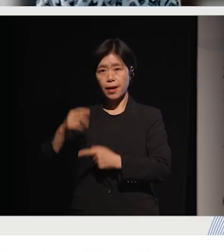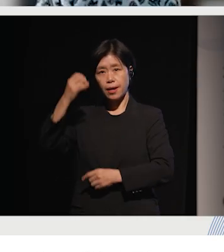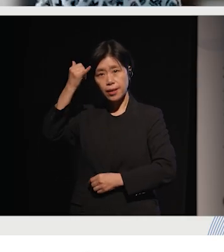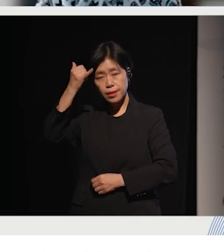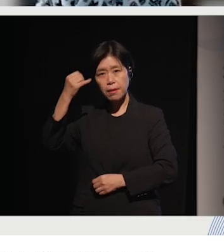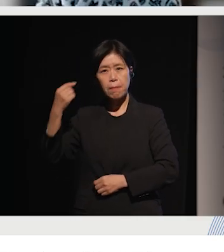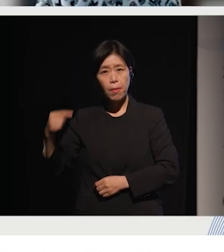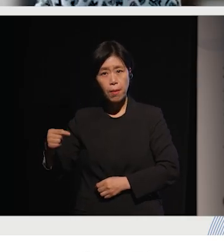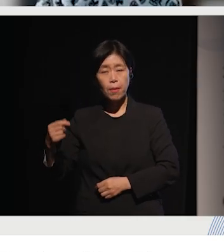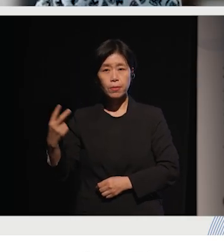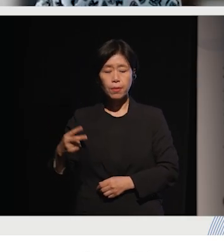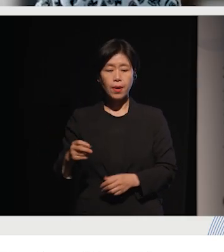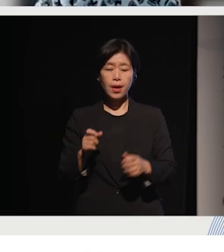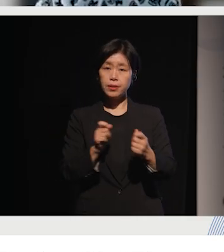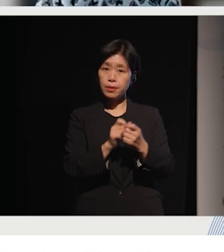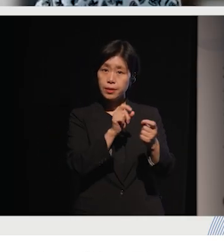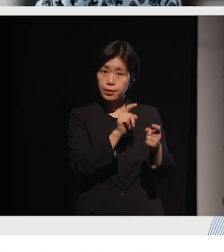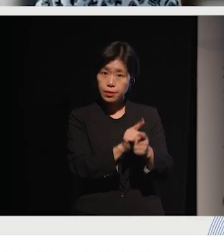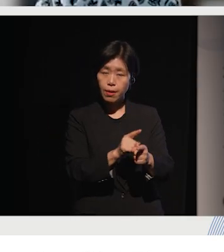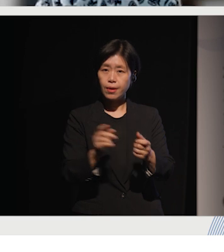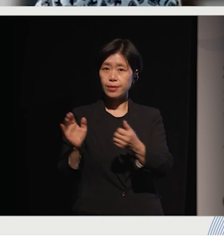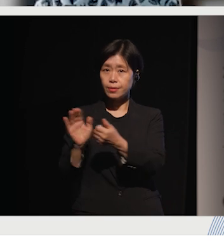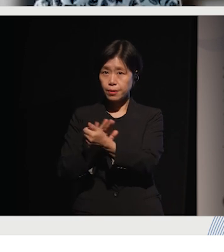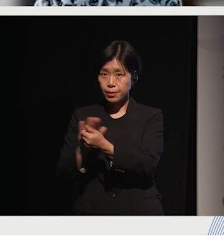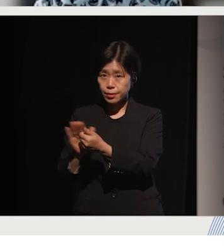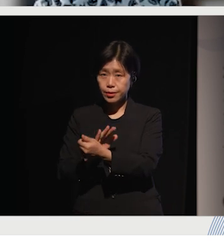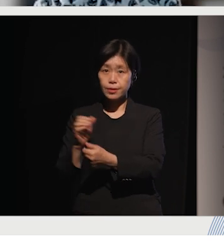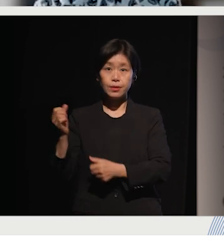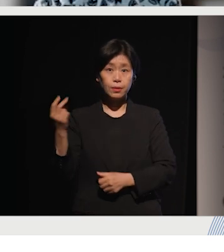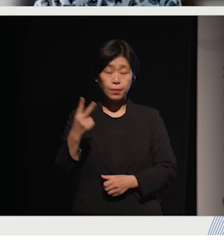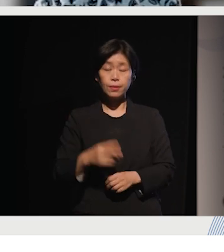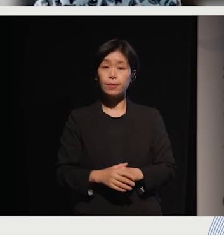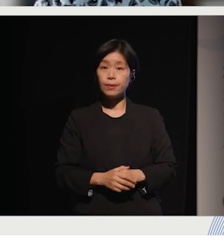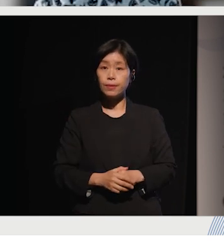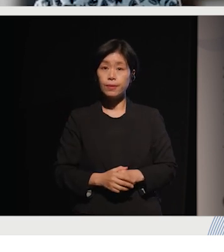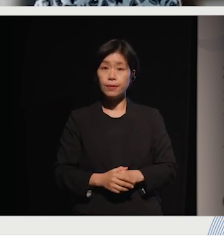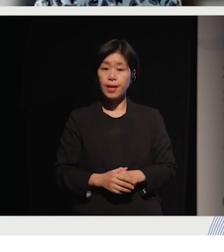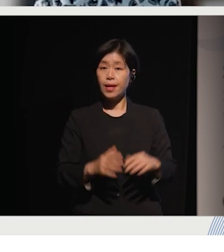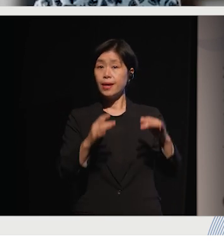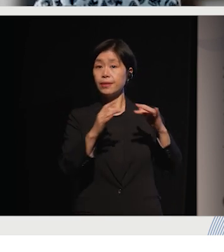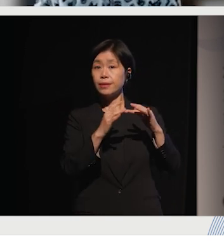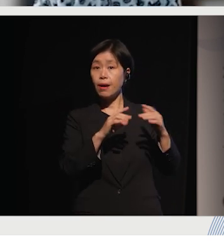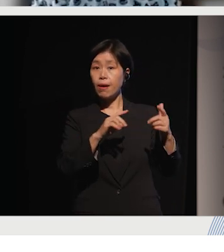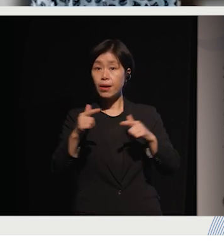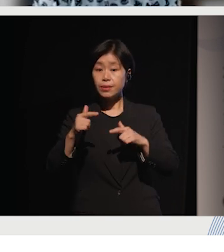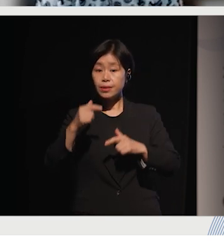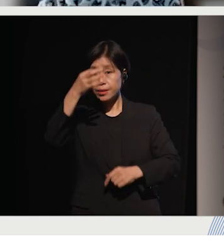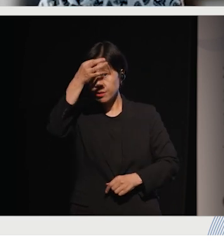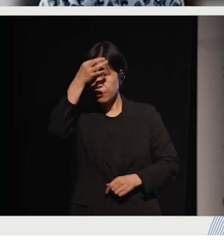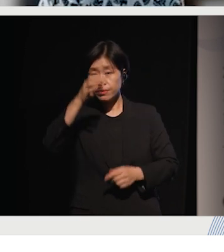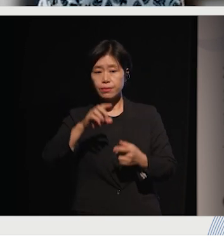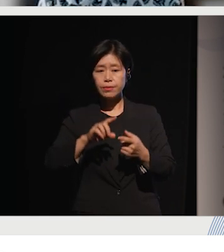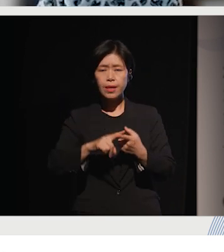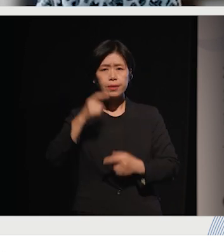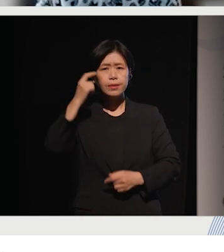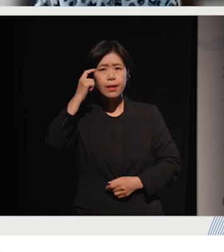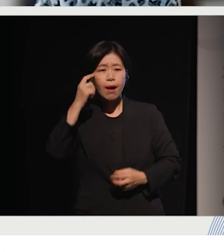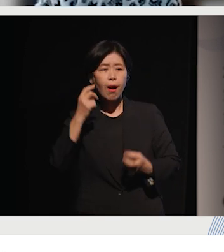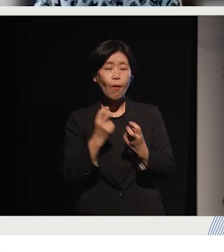accessibility services, on how to think about accessible digital